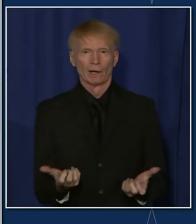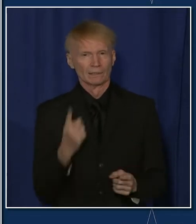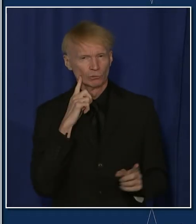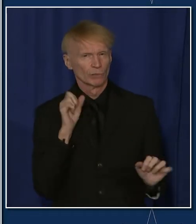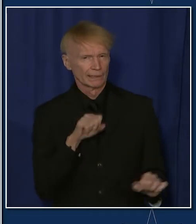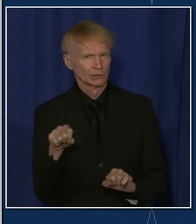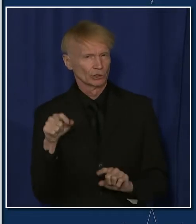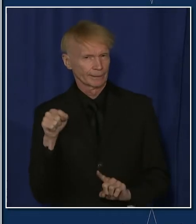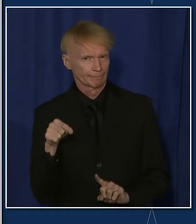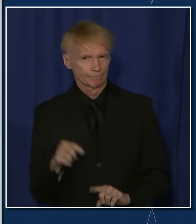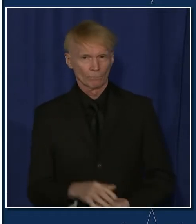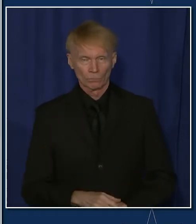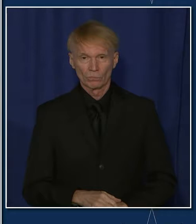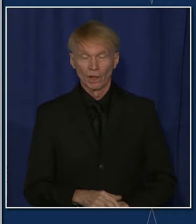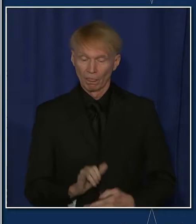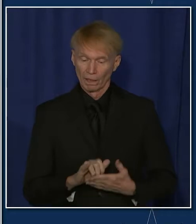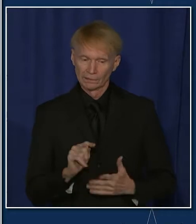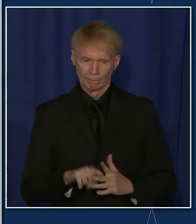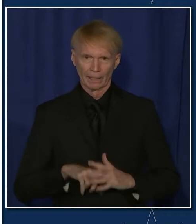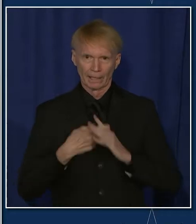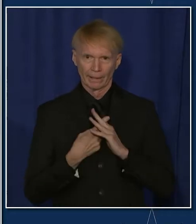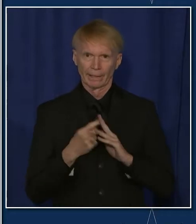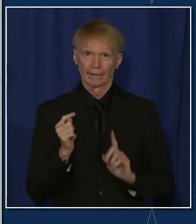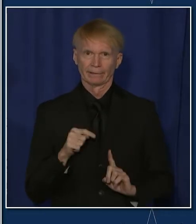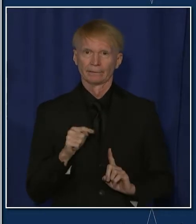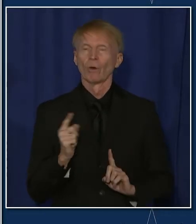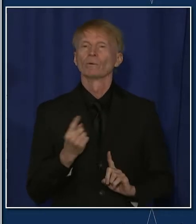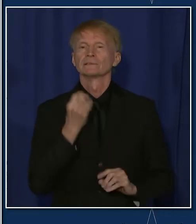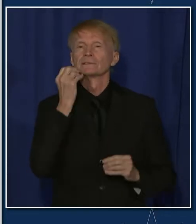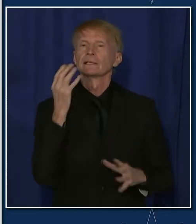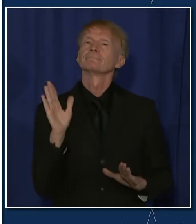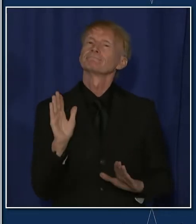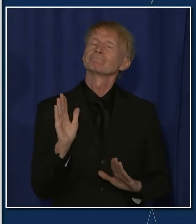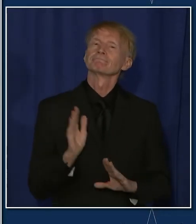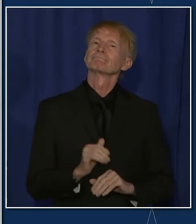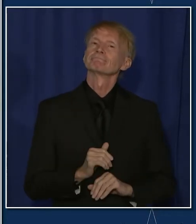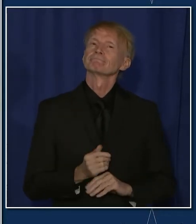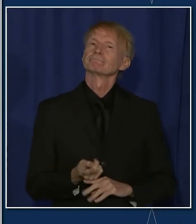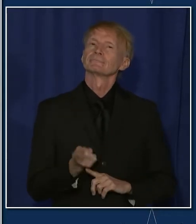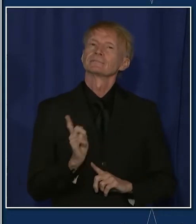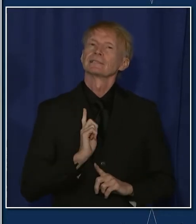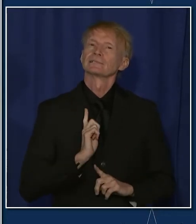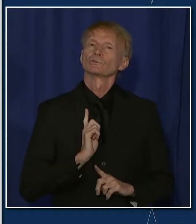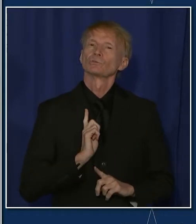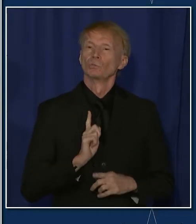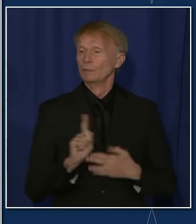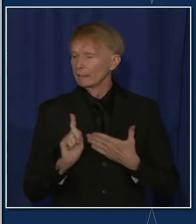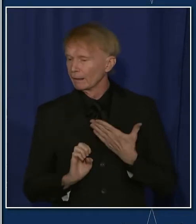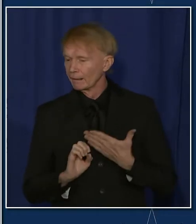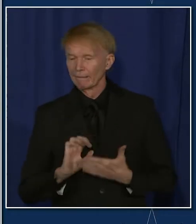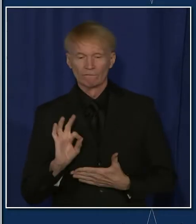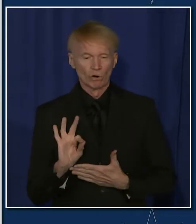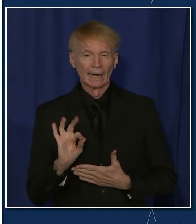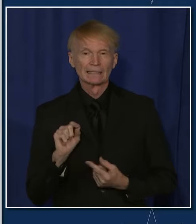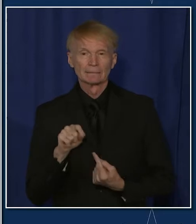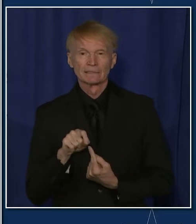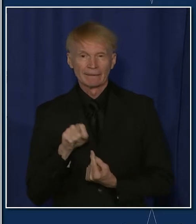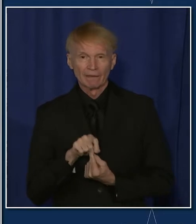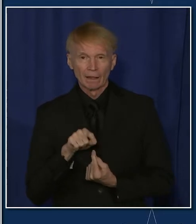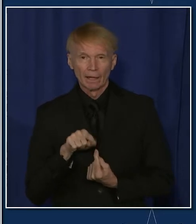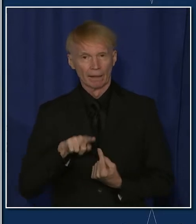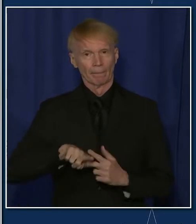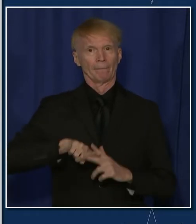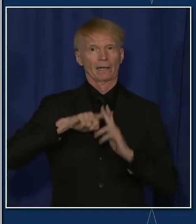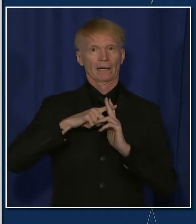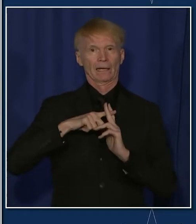strategic. And this is the beginning. We've always said, really last weekend, Friday specifically, was the